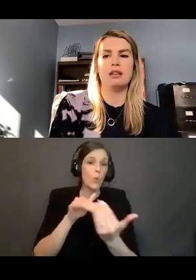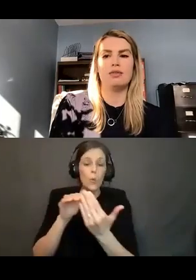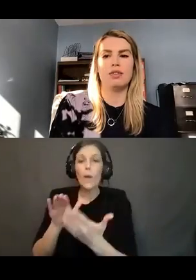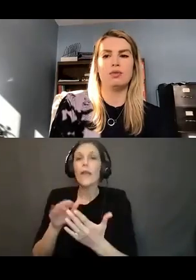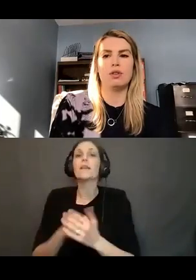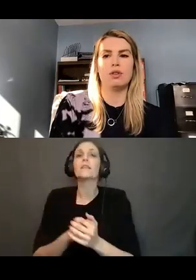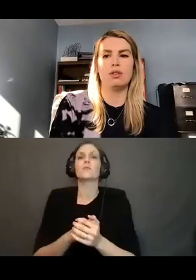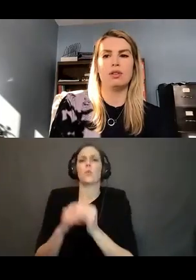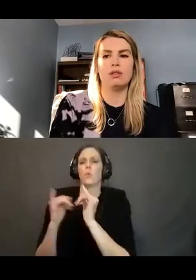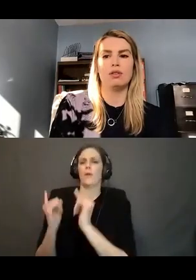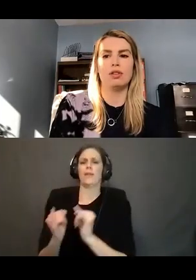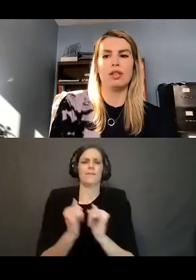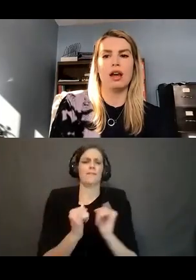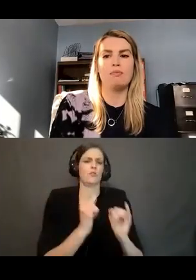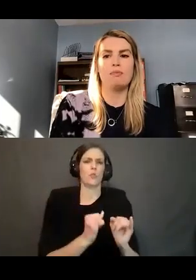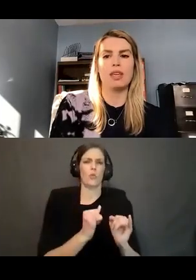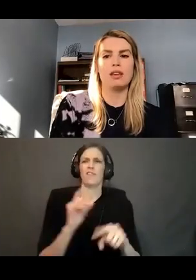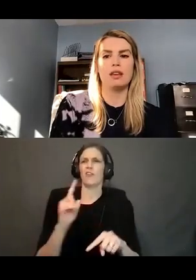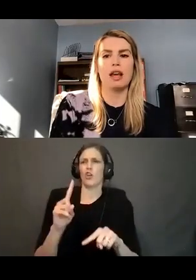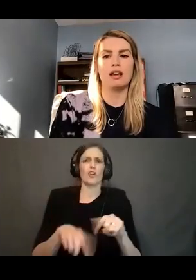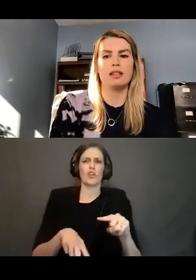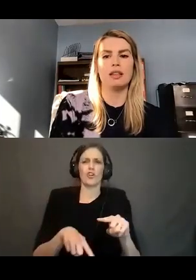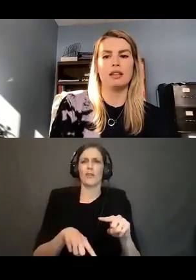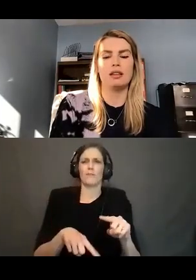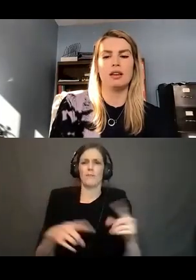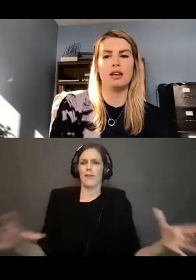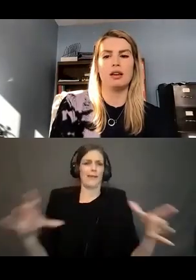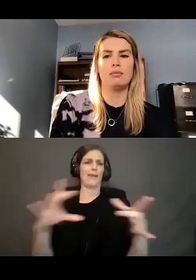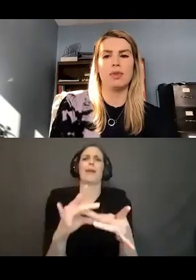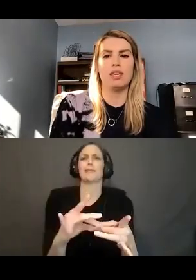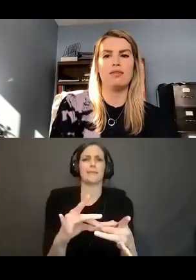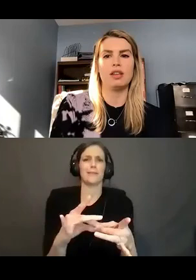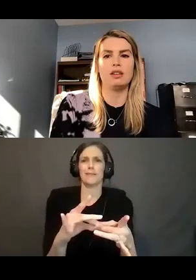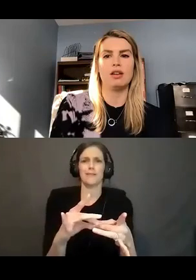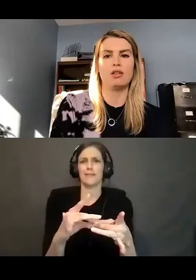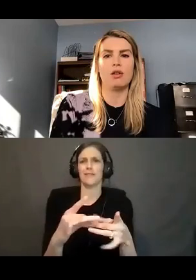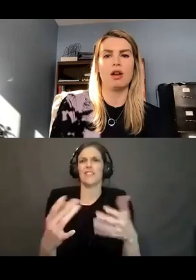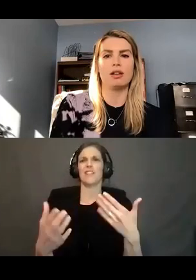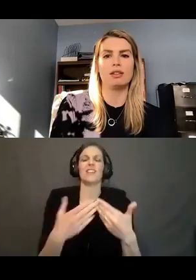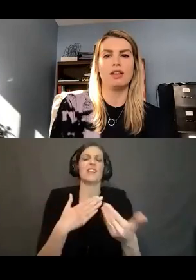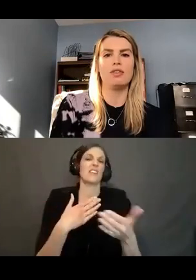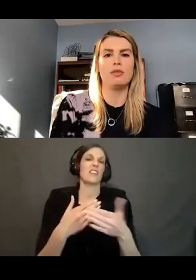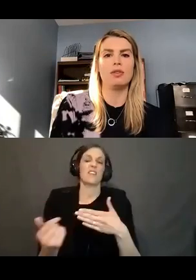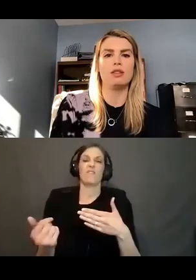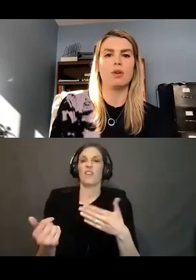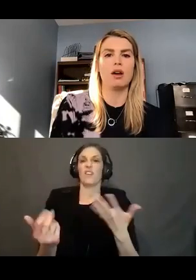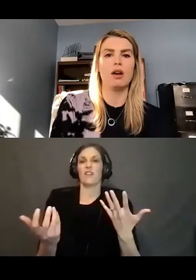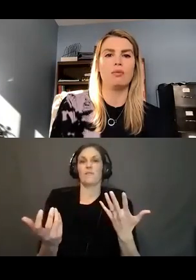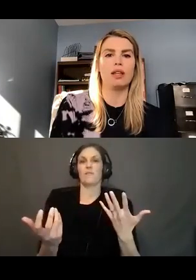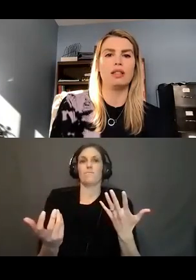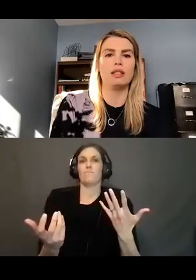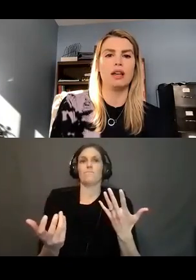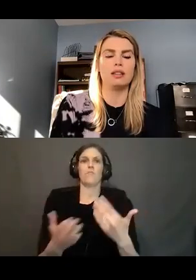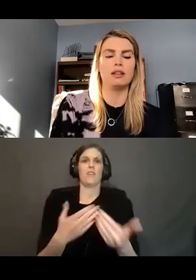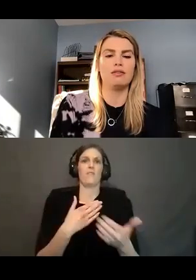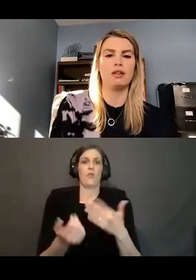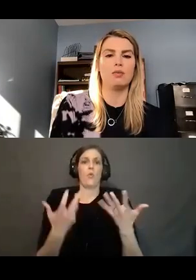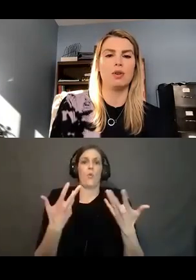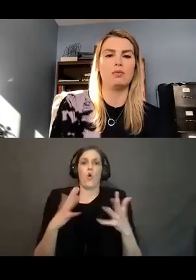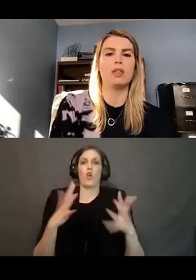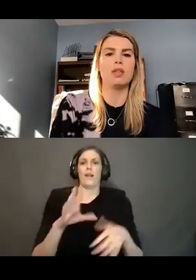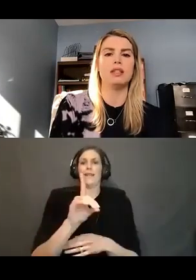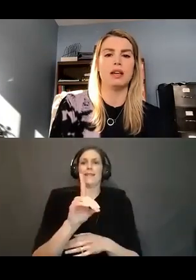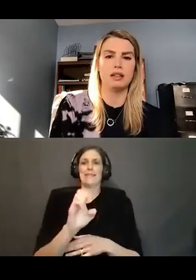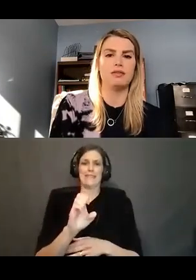an individual could not be connected even though these were already de-identified,